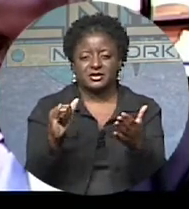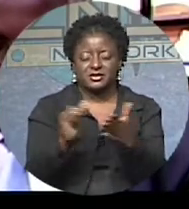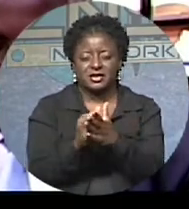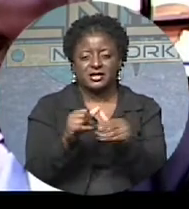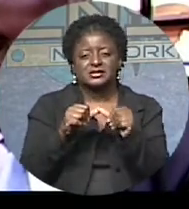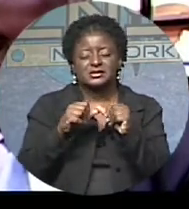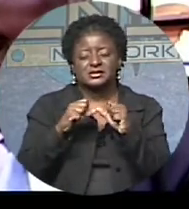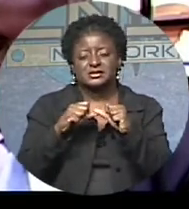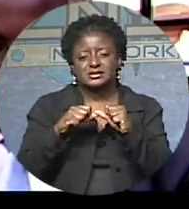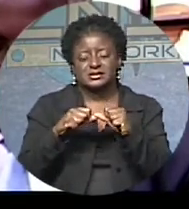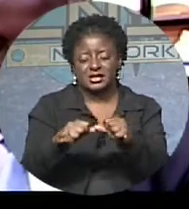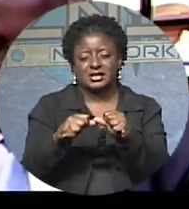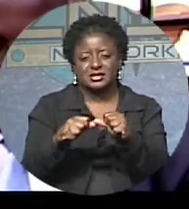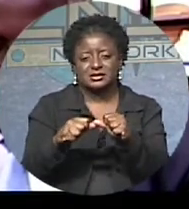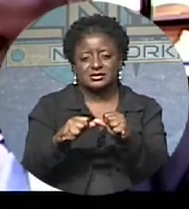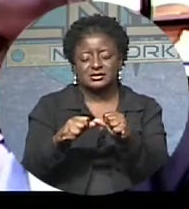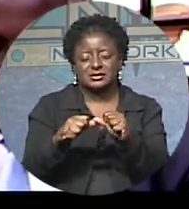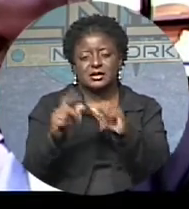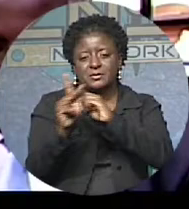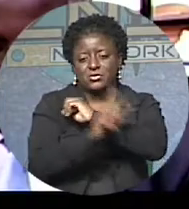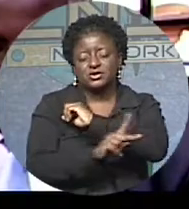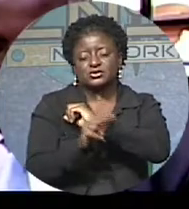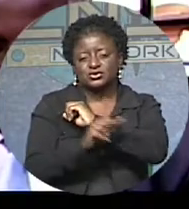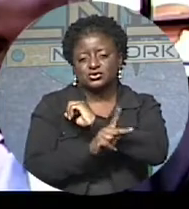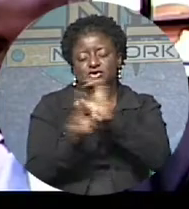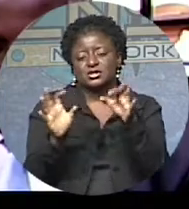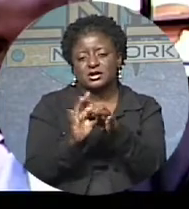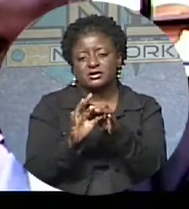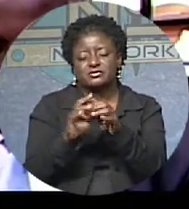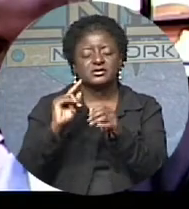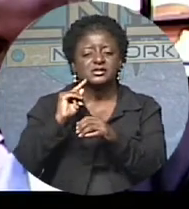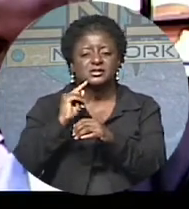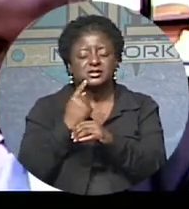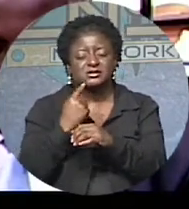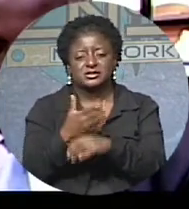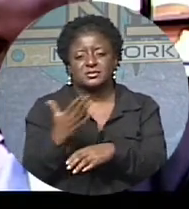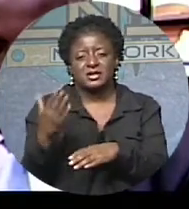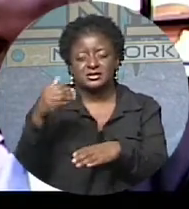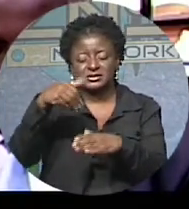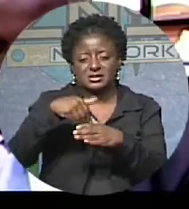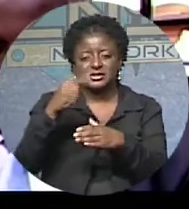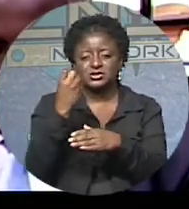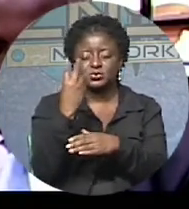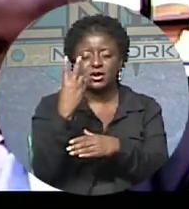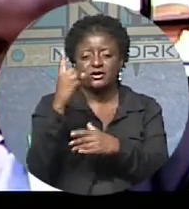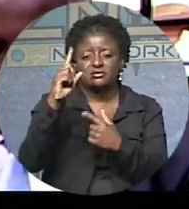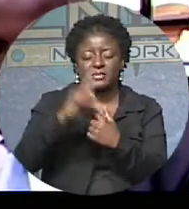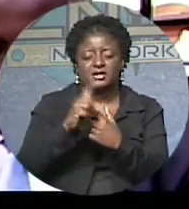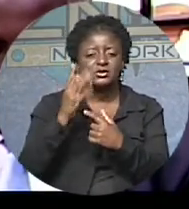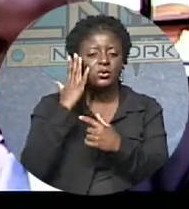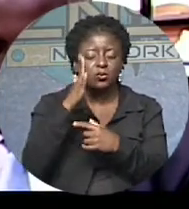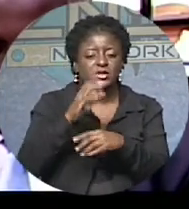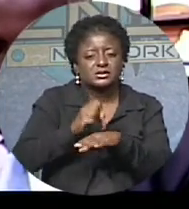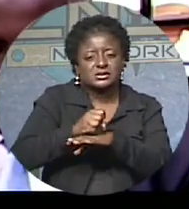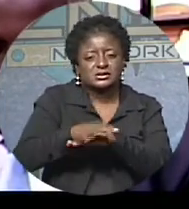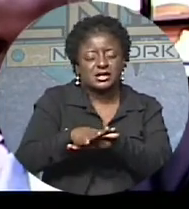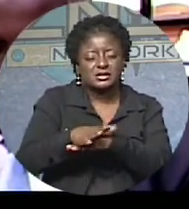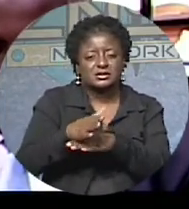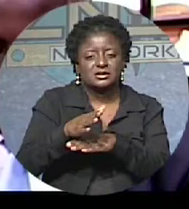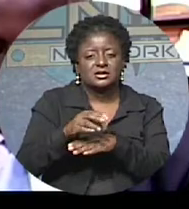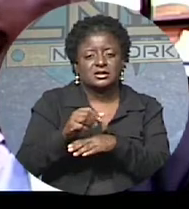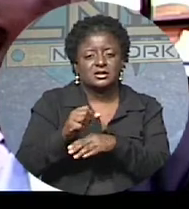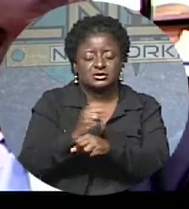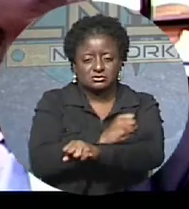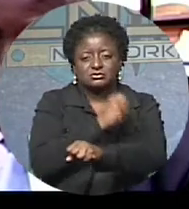sustained prosecution of serious matters within 12 months will send a clear message of